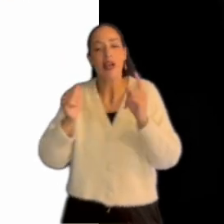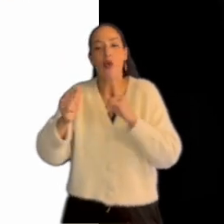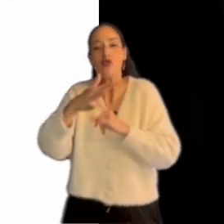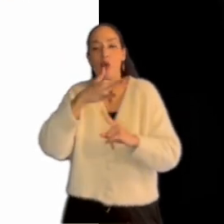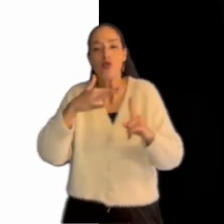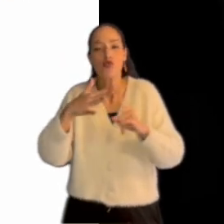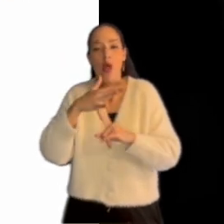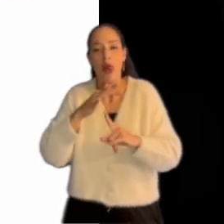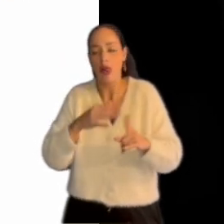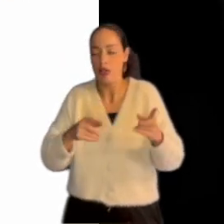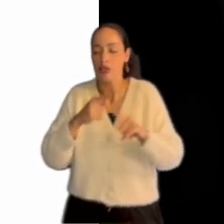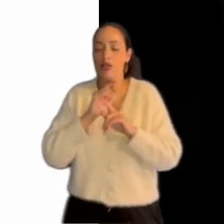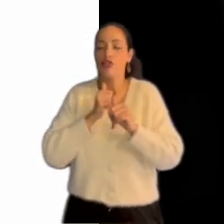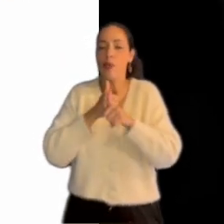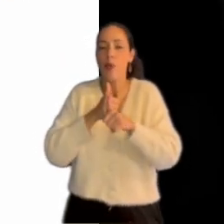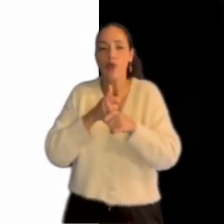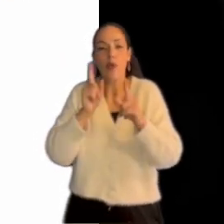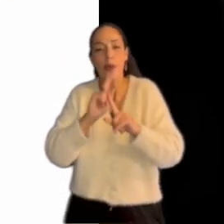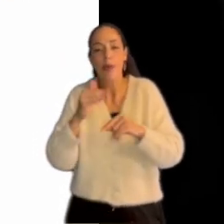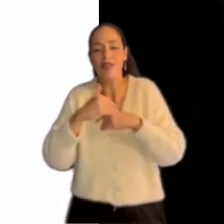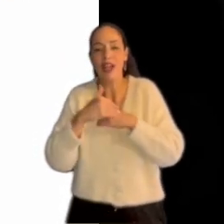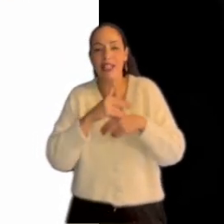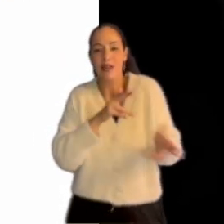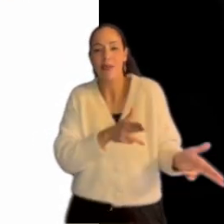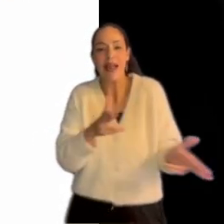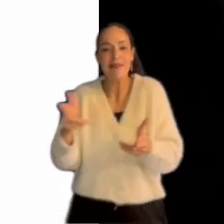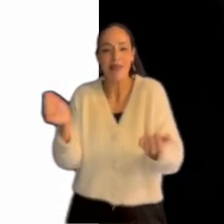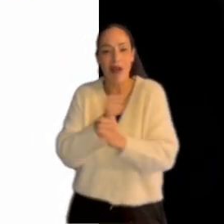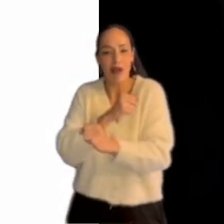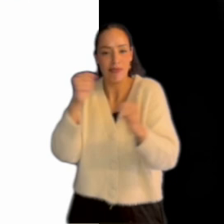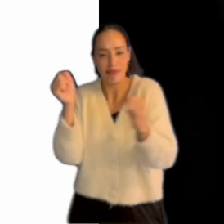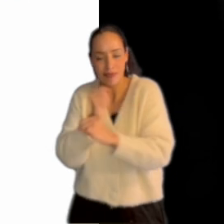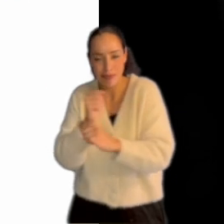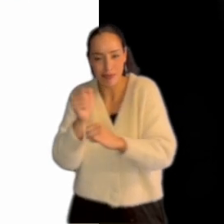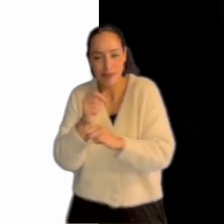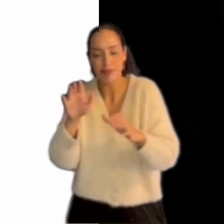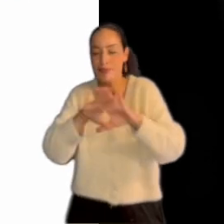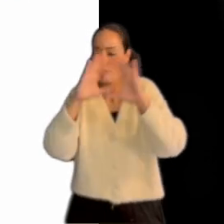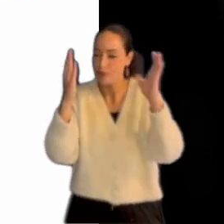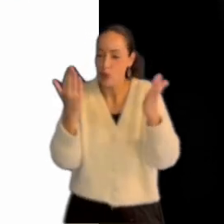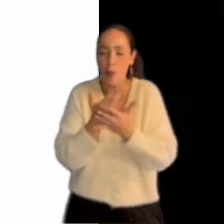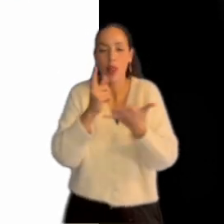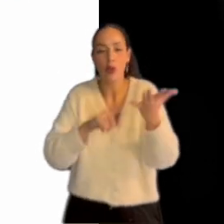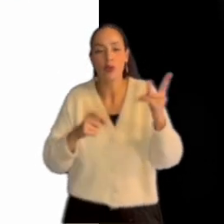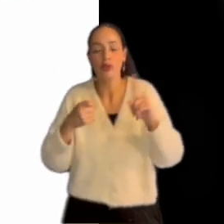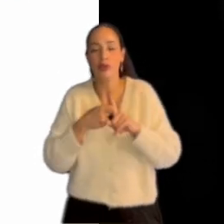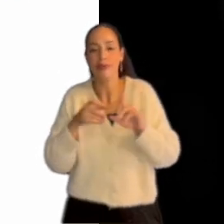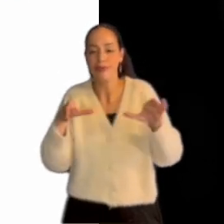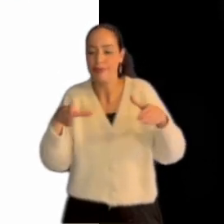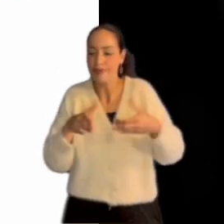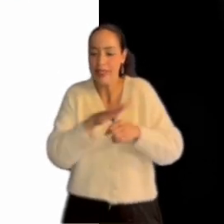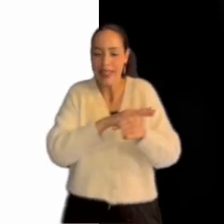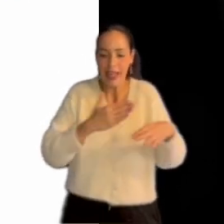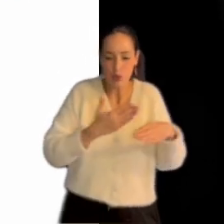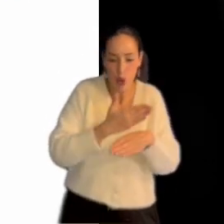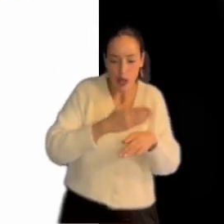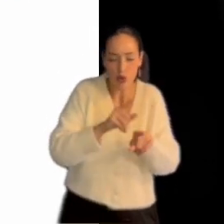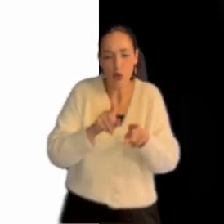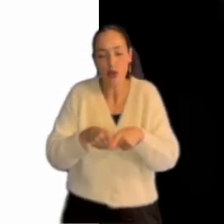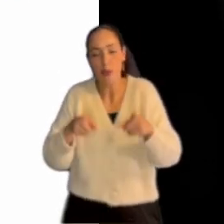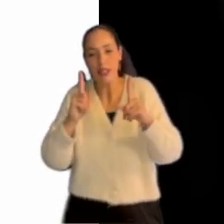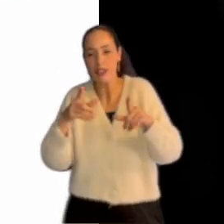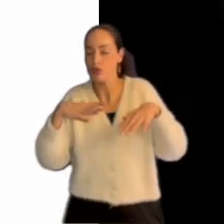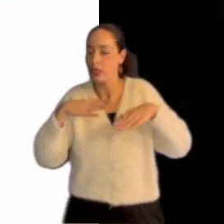and a manager, was already busy providing care to those who'd witnessed the Westminster terror attack 2 months previously. Although they